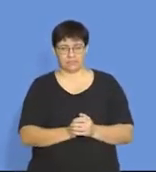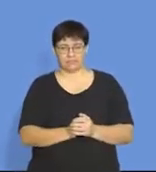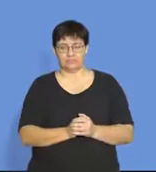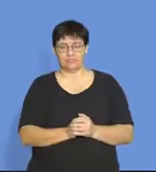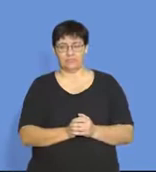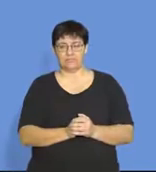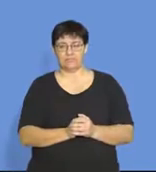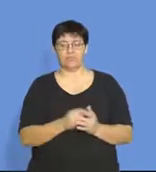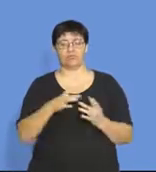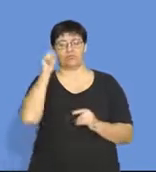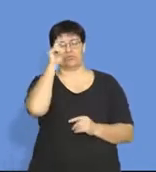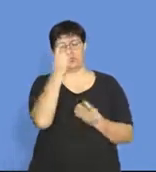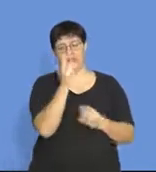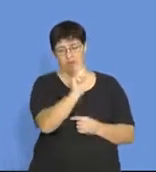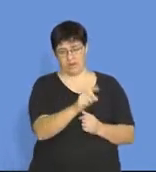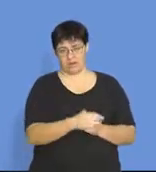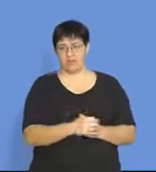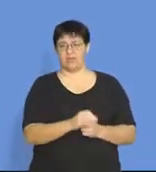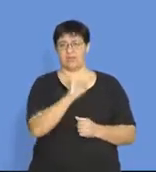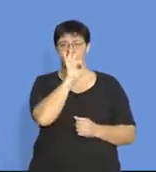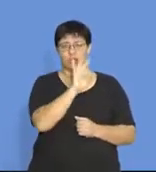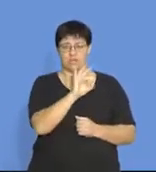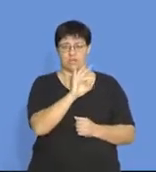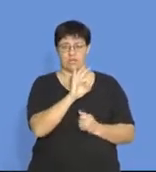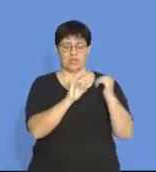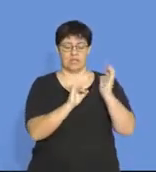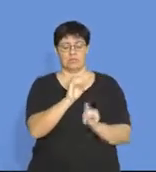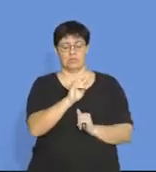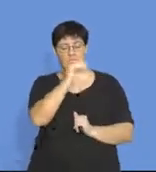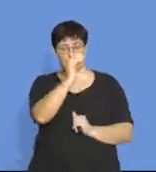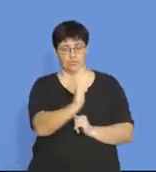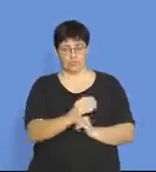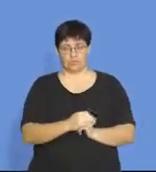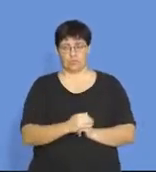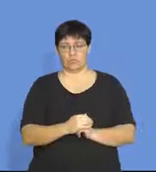going to choose equation 1. So 3 multiplied by 2